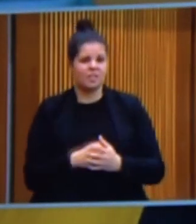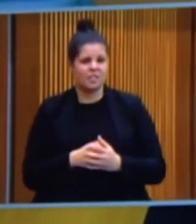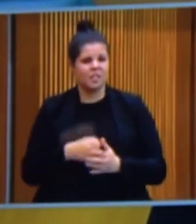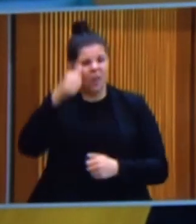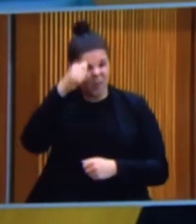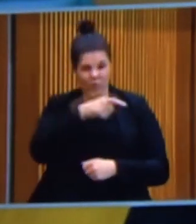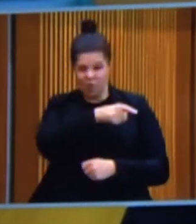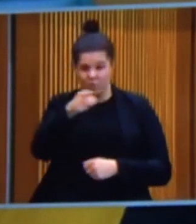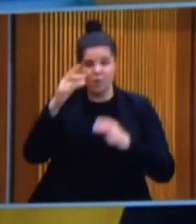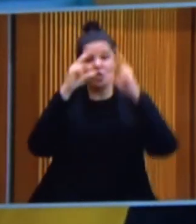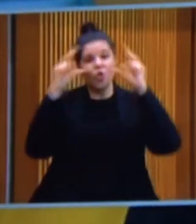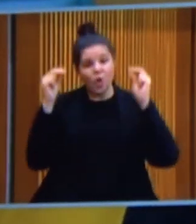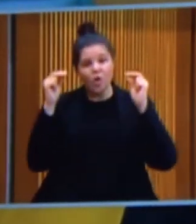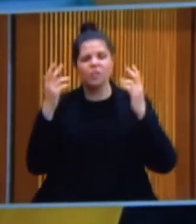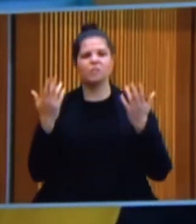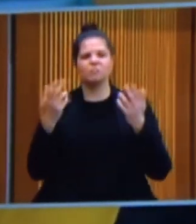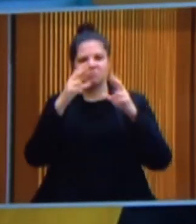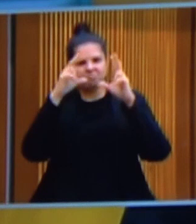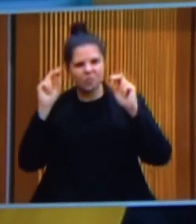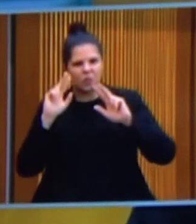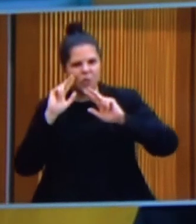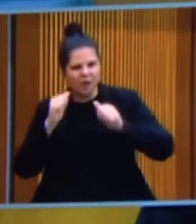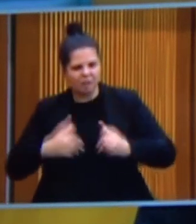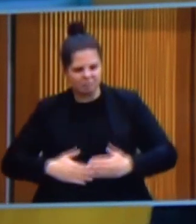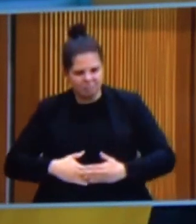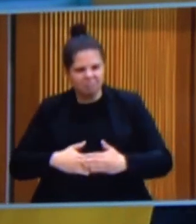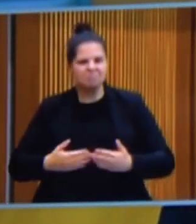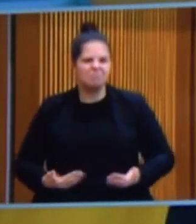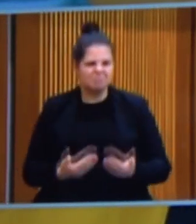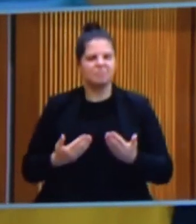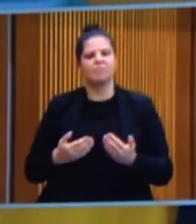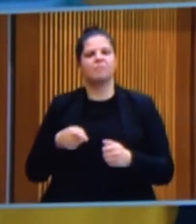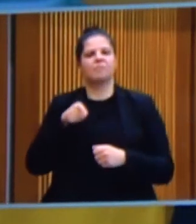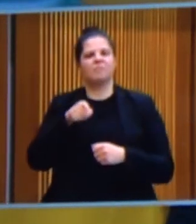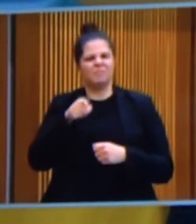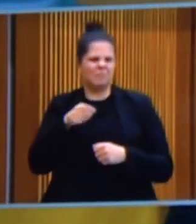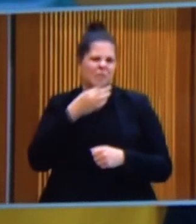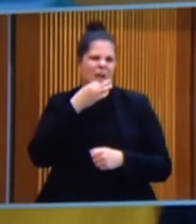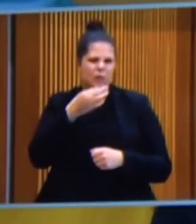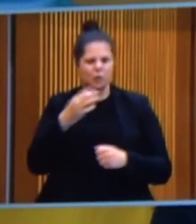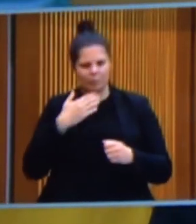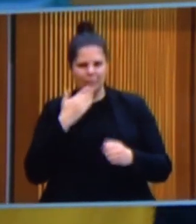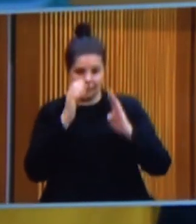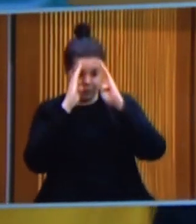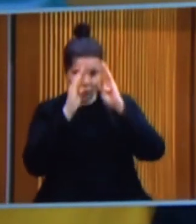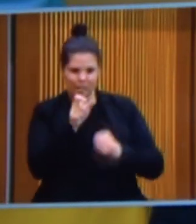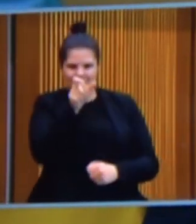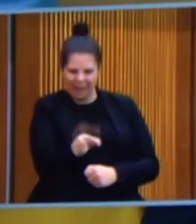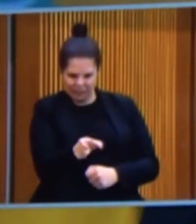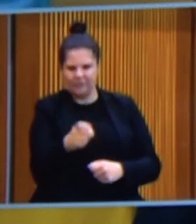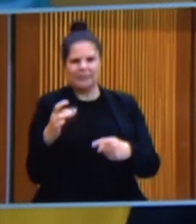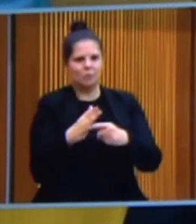midwives across the country will understand that our profession is focused on patients and on patient